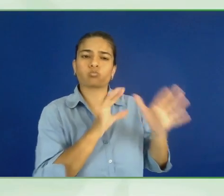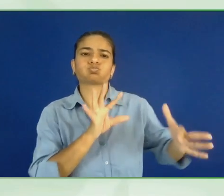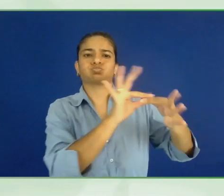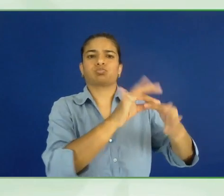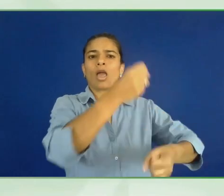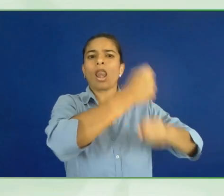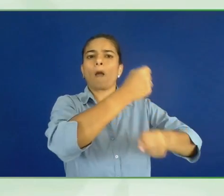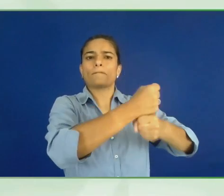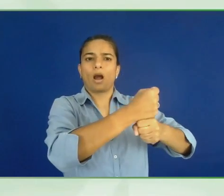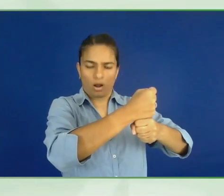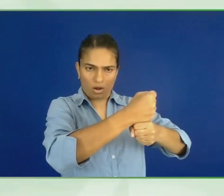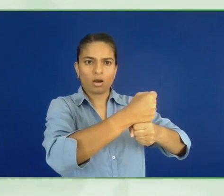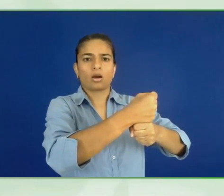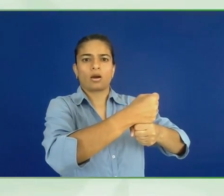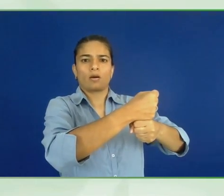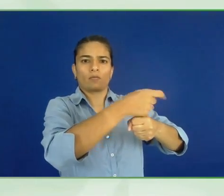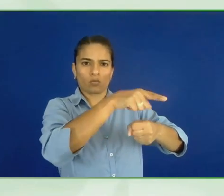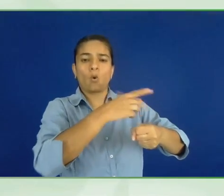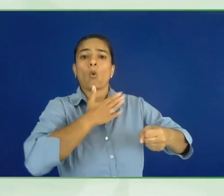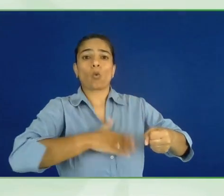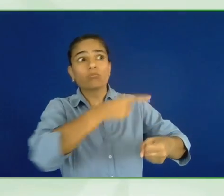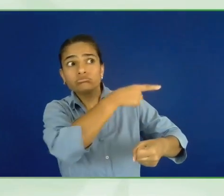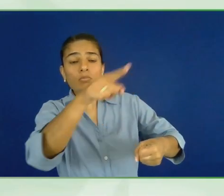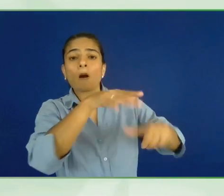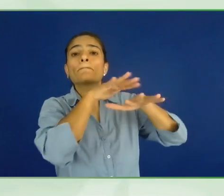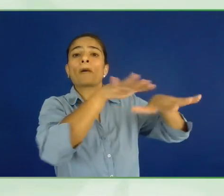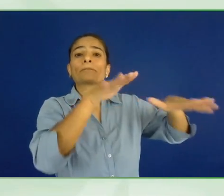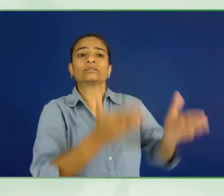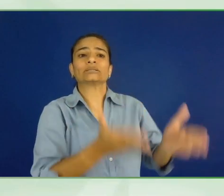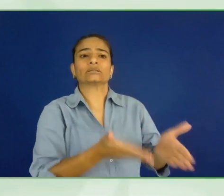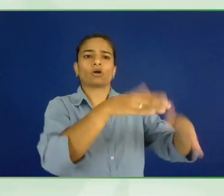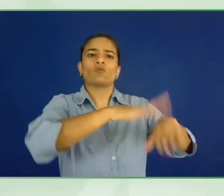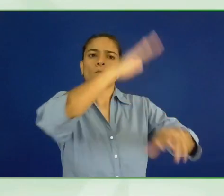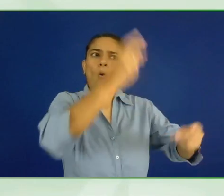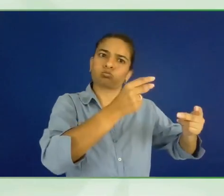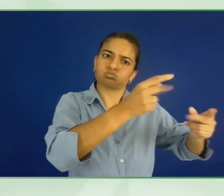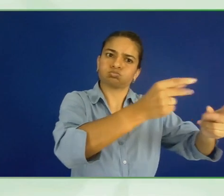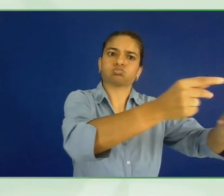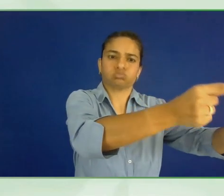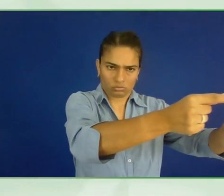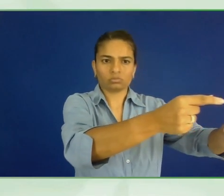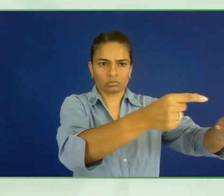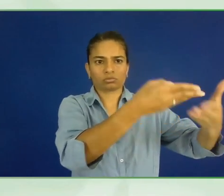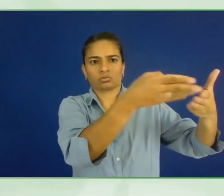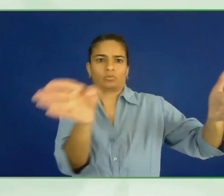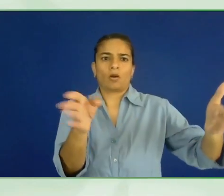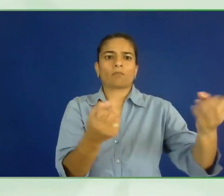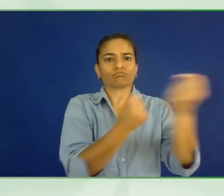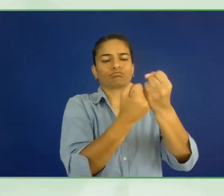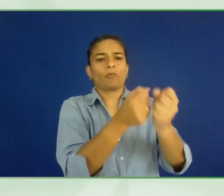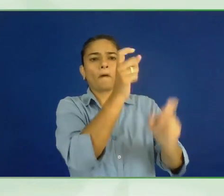public services to be more efficient when it comes to supporting people with disabilities